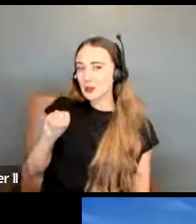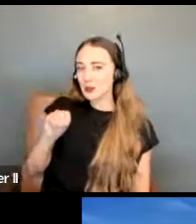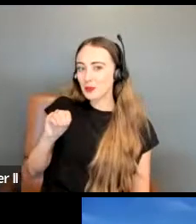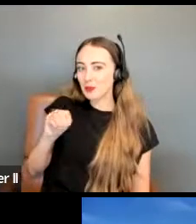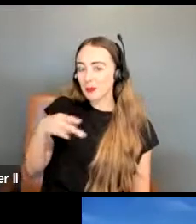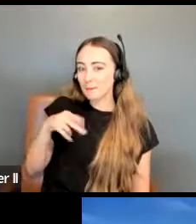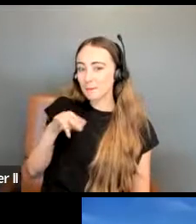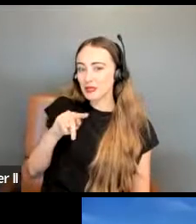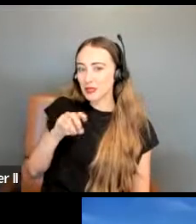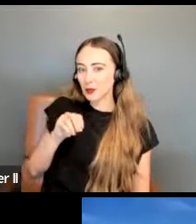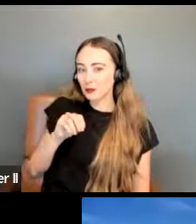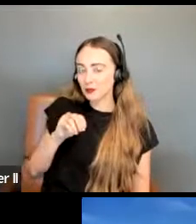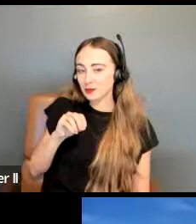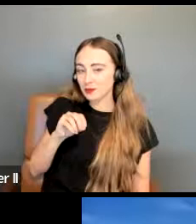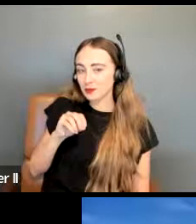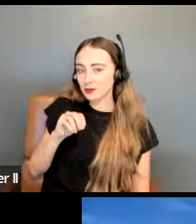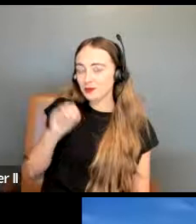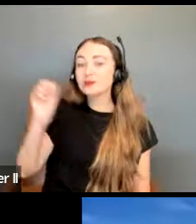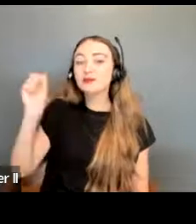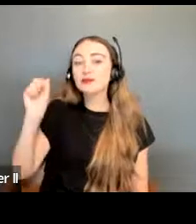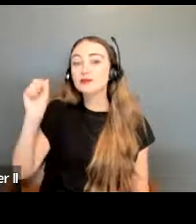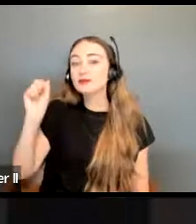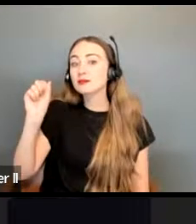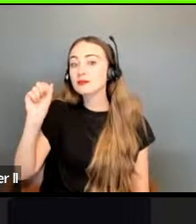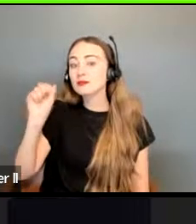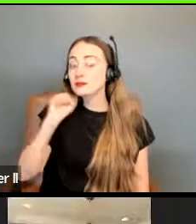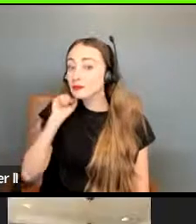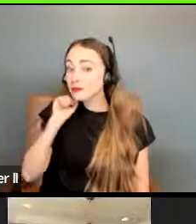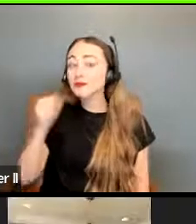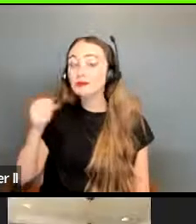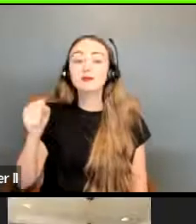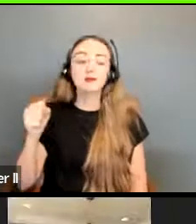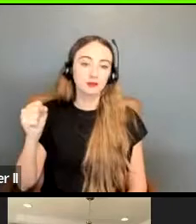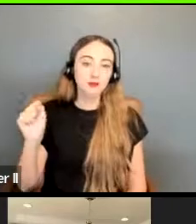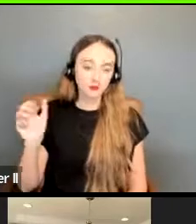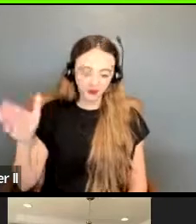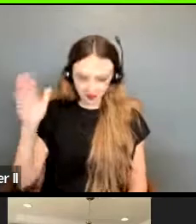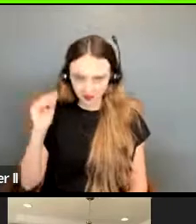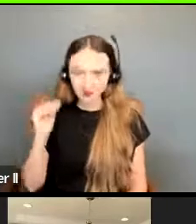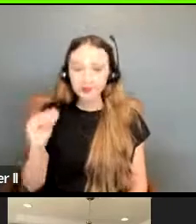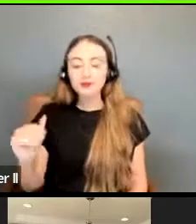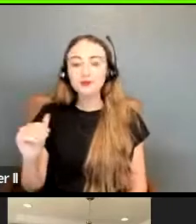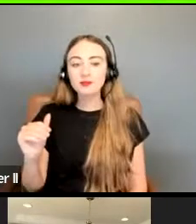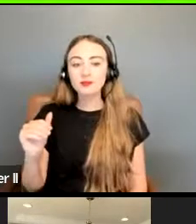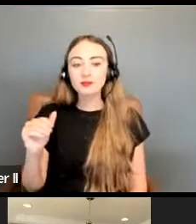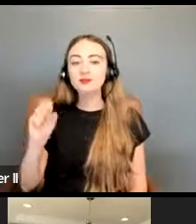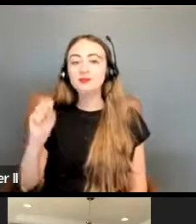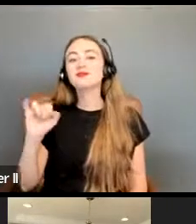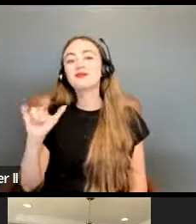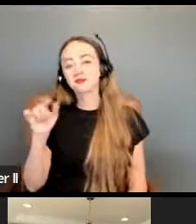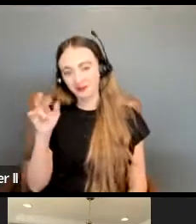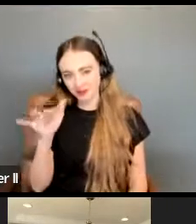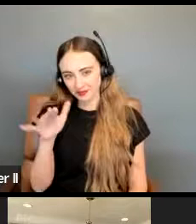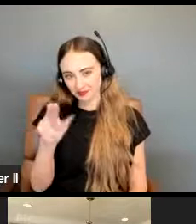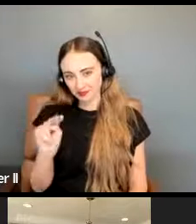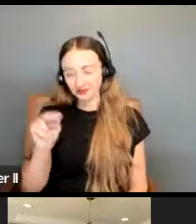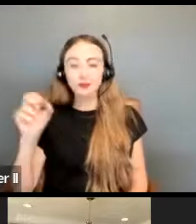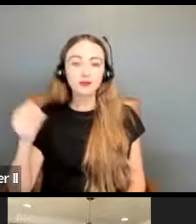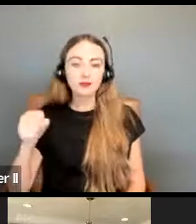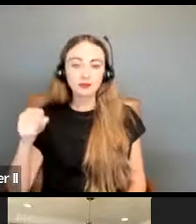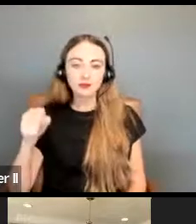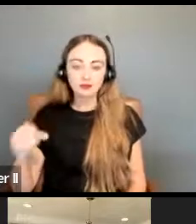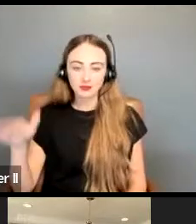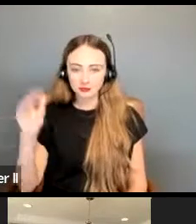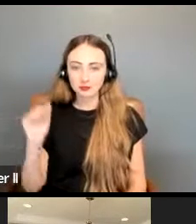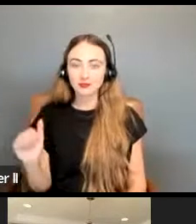Sorry. Councilmember Pinto? Yes. Councilmember Pinto votes yes. Councilmember Silverman? Yes.